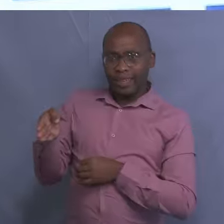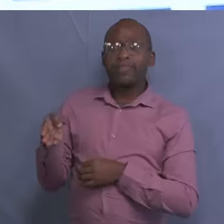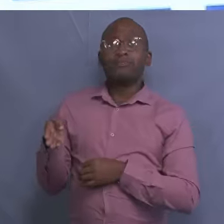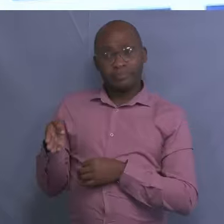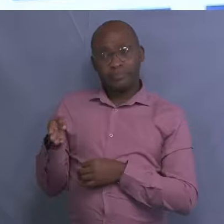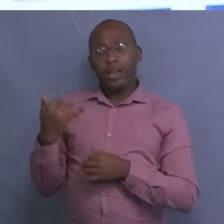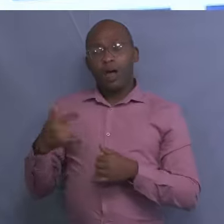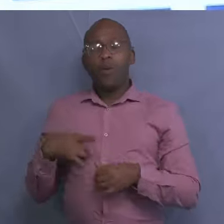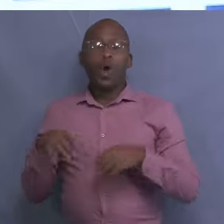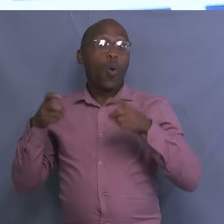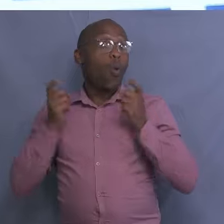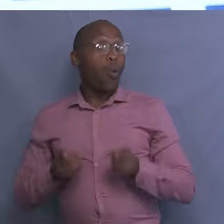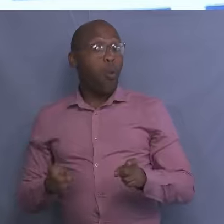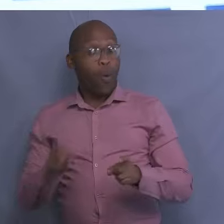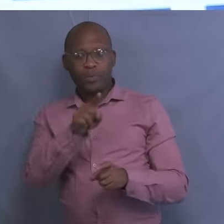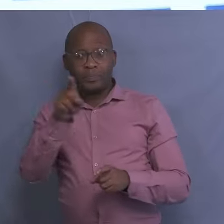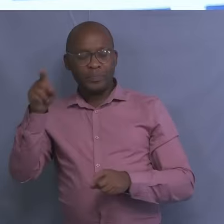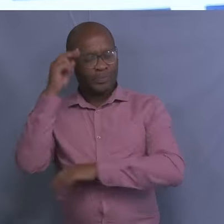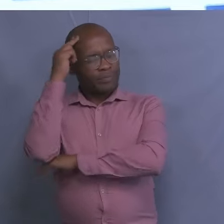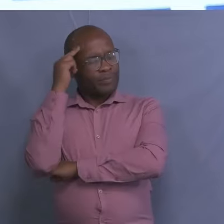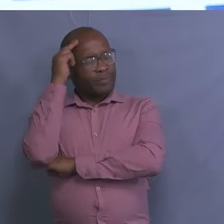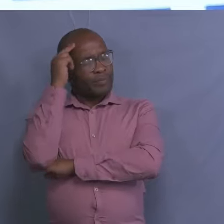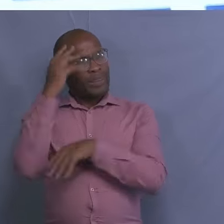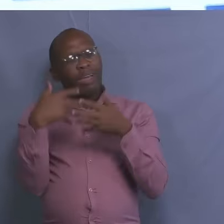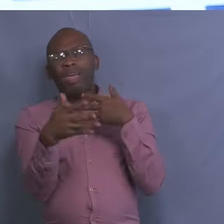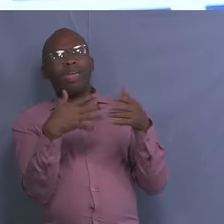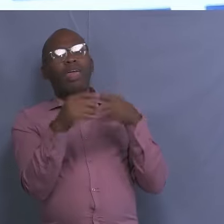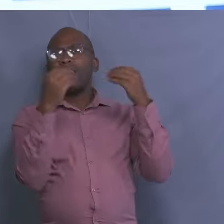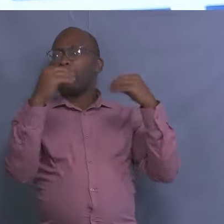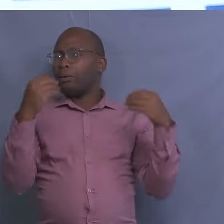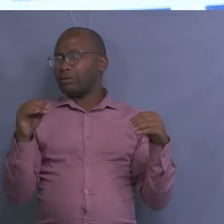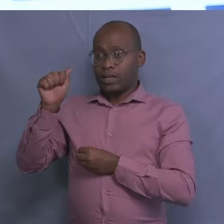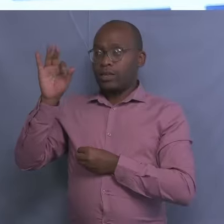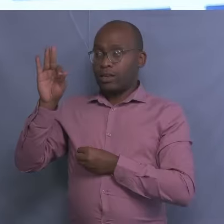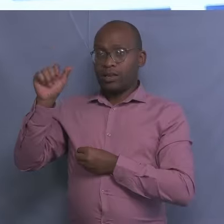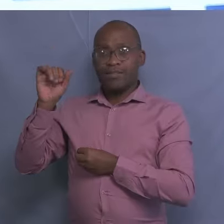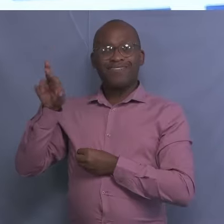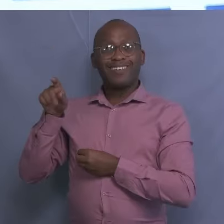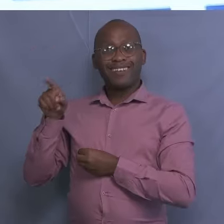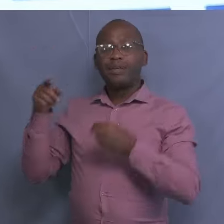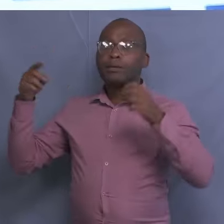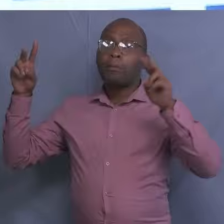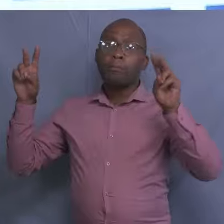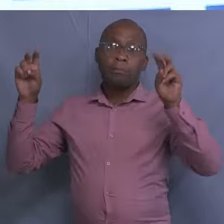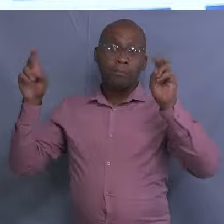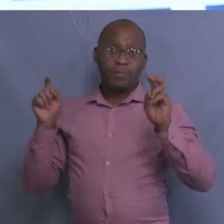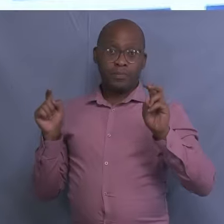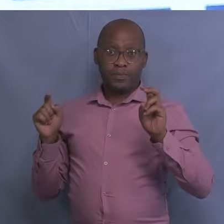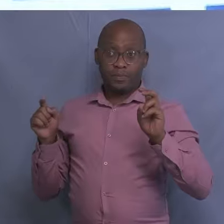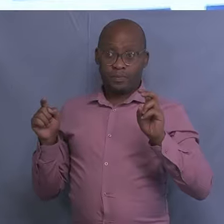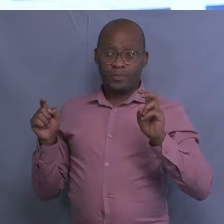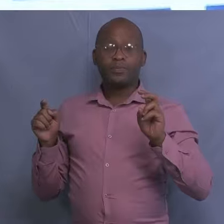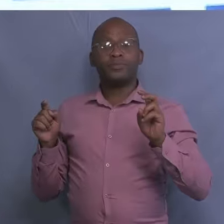grade 12s. Just want you again to think of a tourism business or any other business. So this portion,